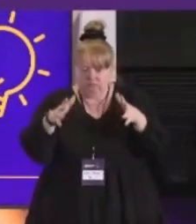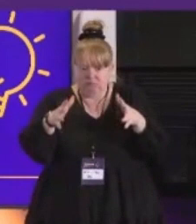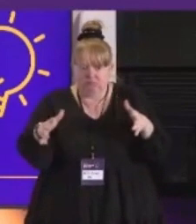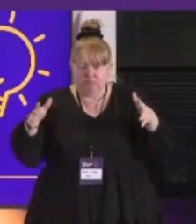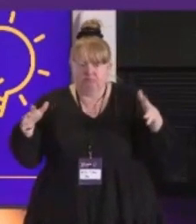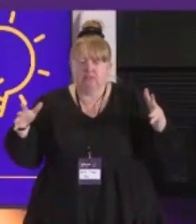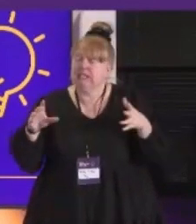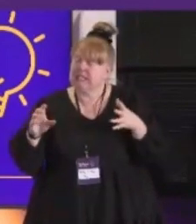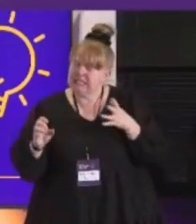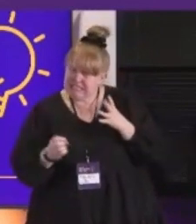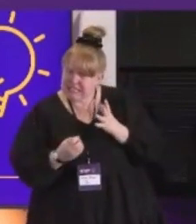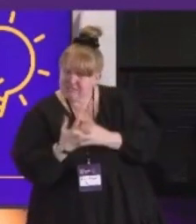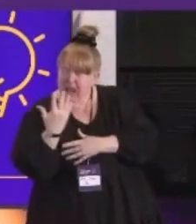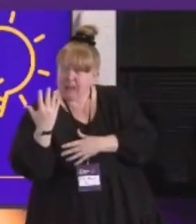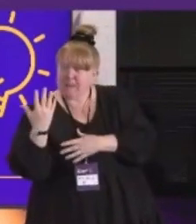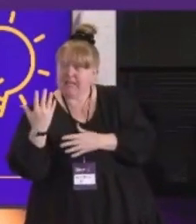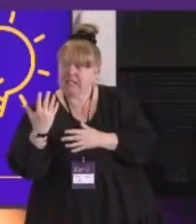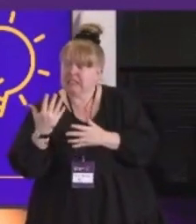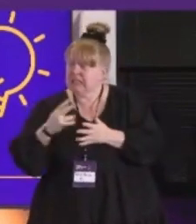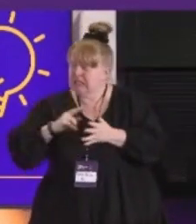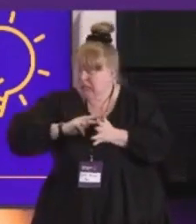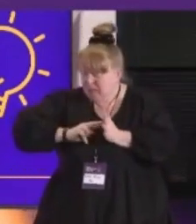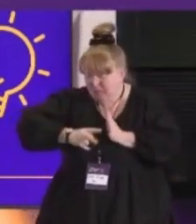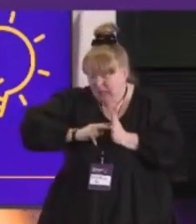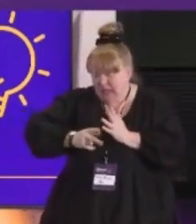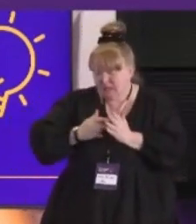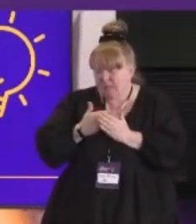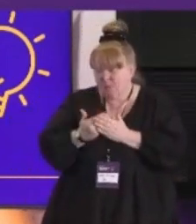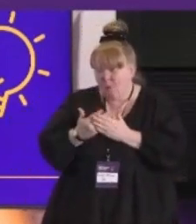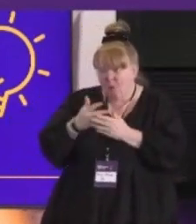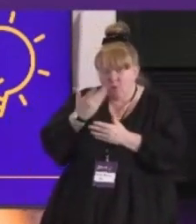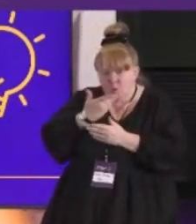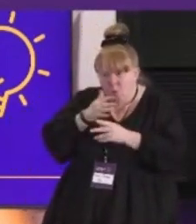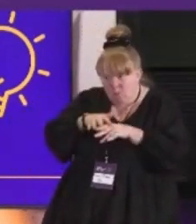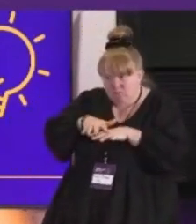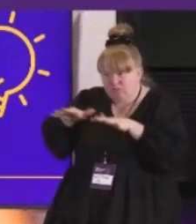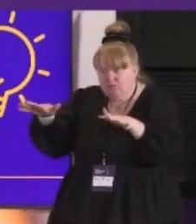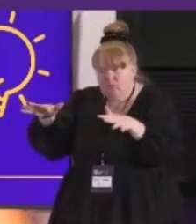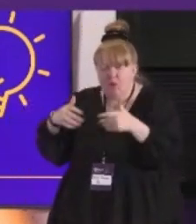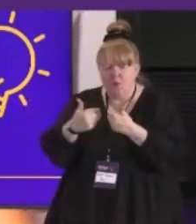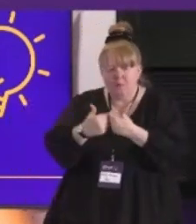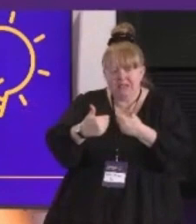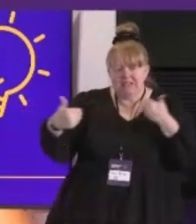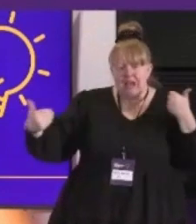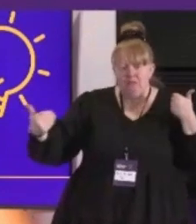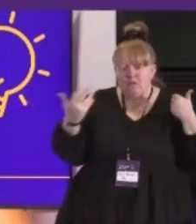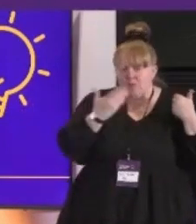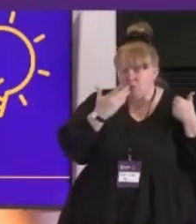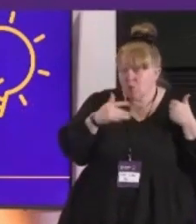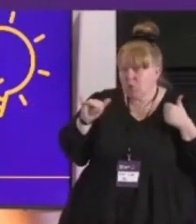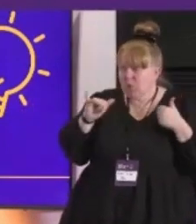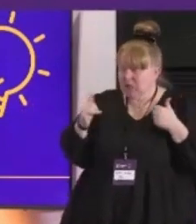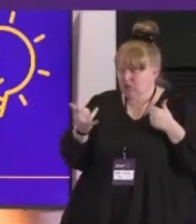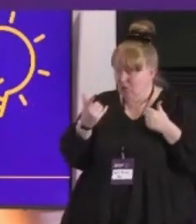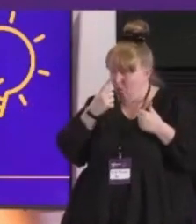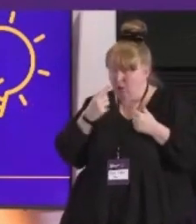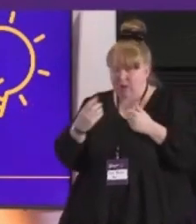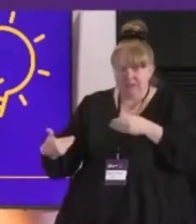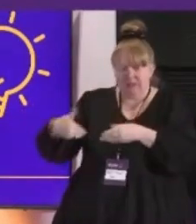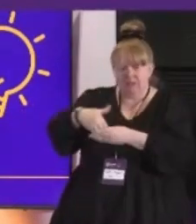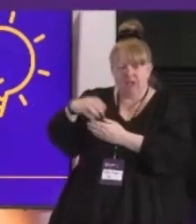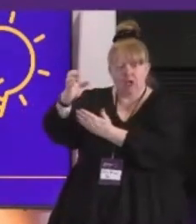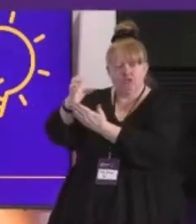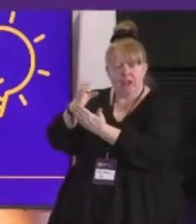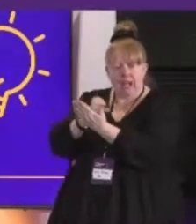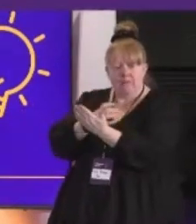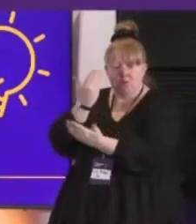of its development, is there a plan for it to be more integrated in schools? Will it remain separate from the school system? Could it be something that's built into the curriculum? Is that part